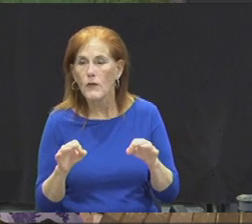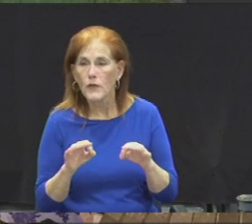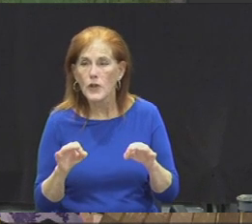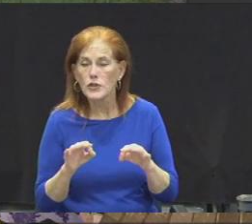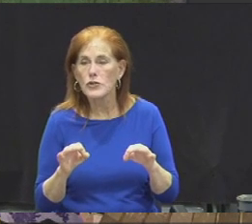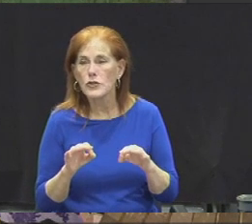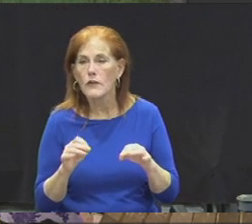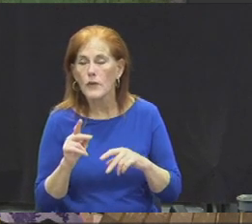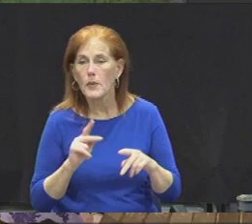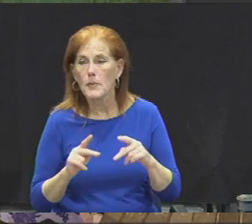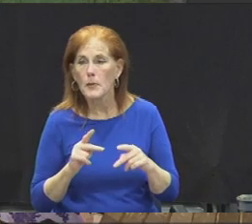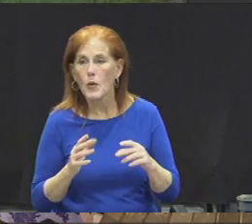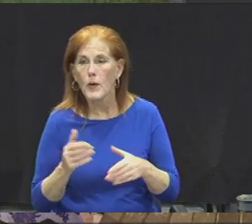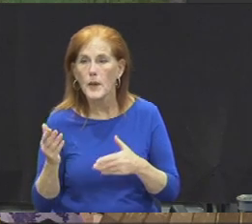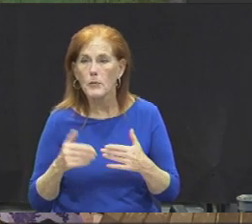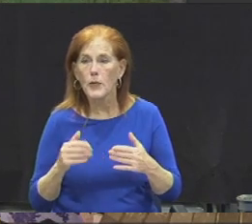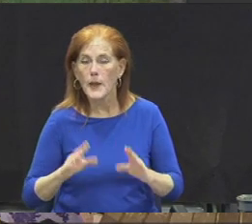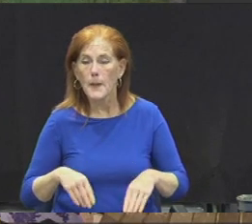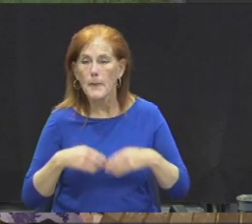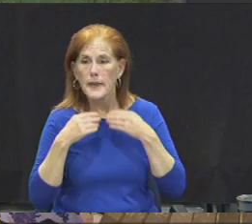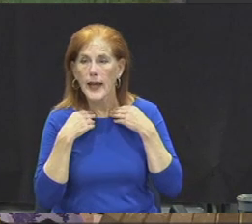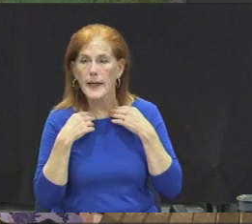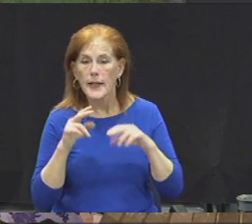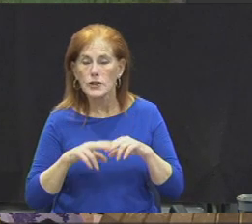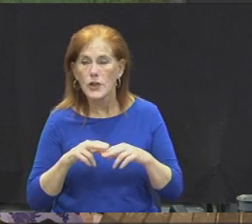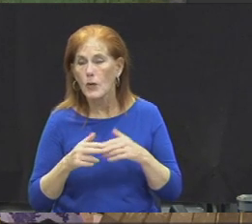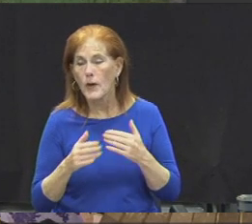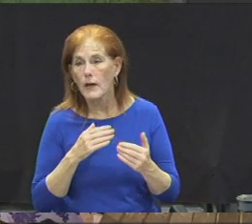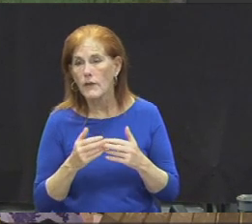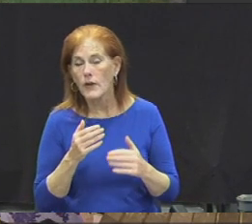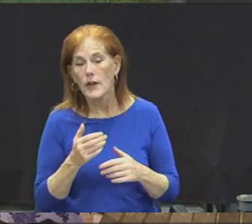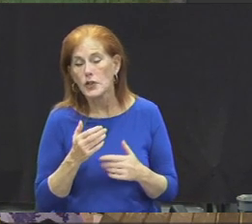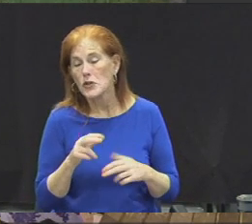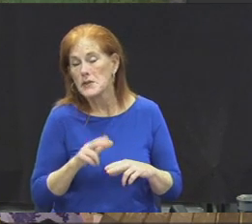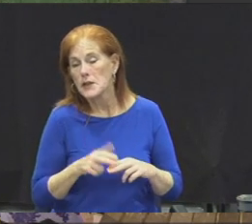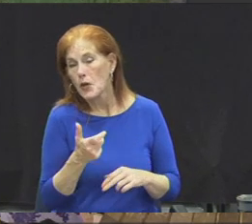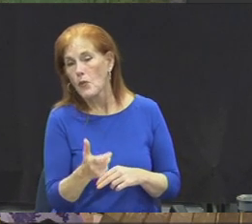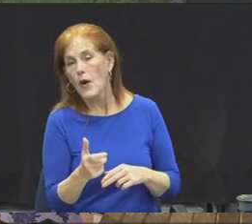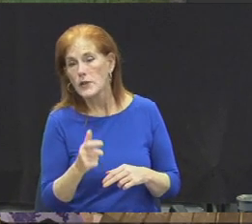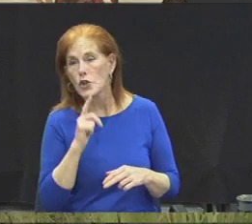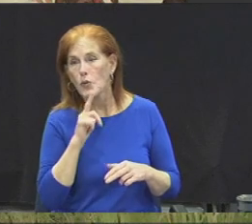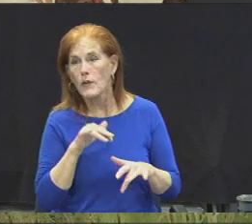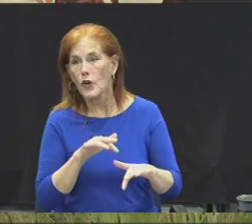opportunities for folks who just want to bring a blanket and a chair and enjoy watching the river go by.